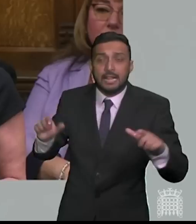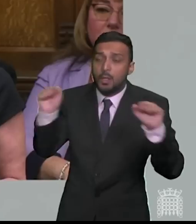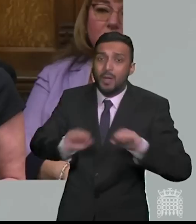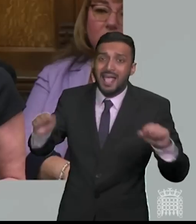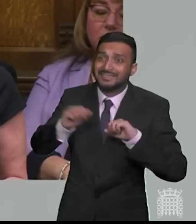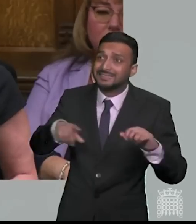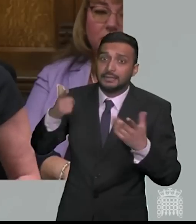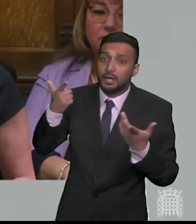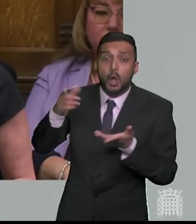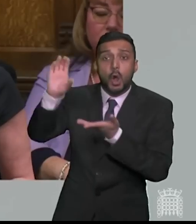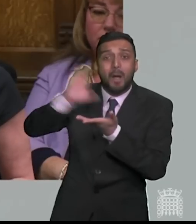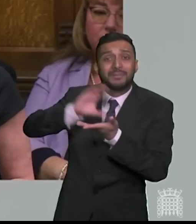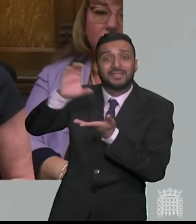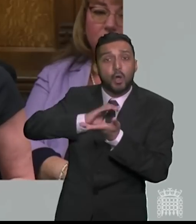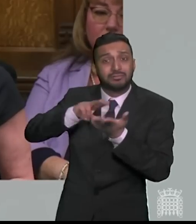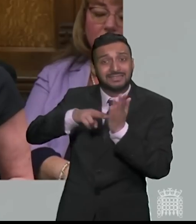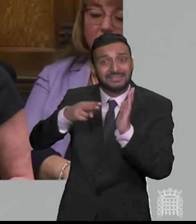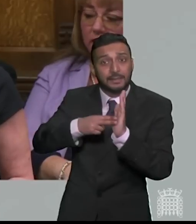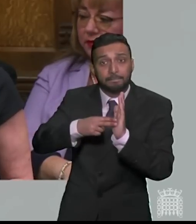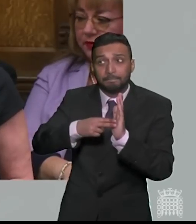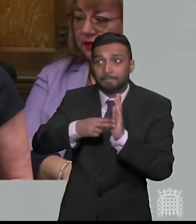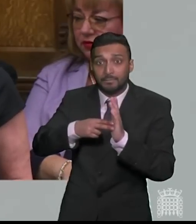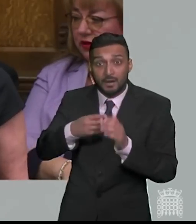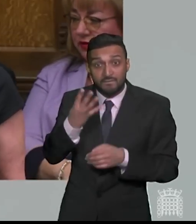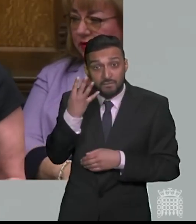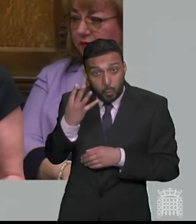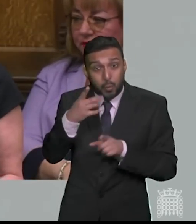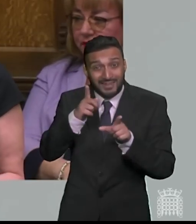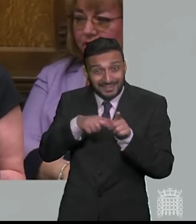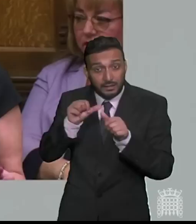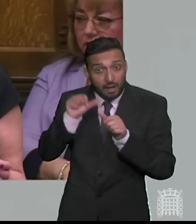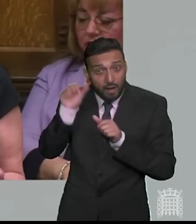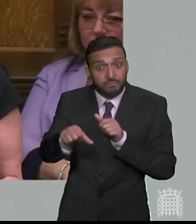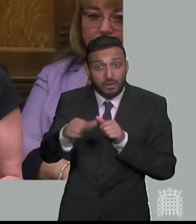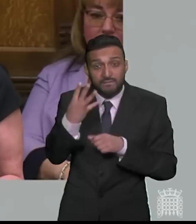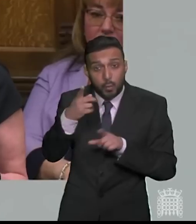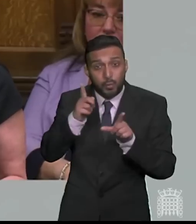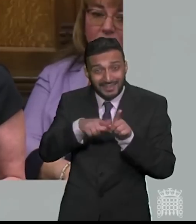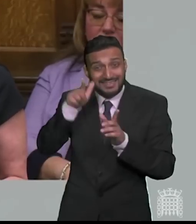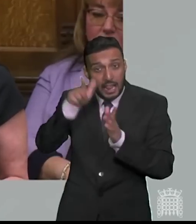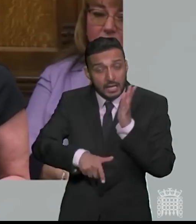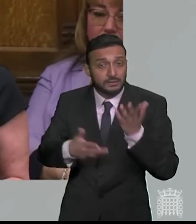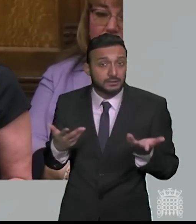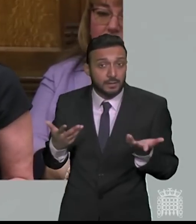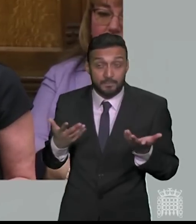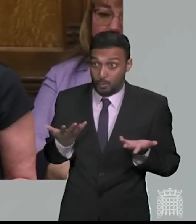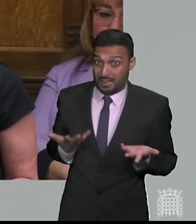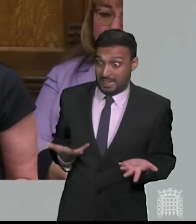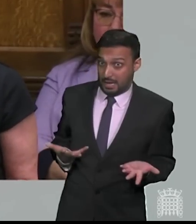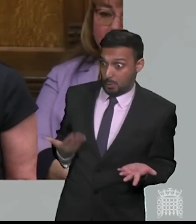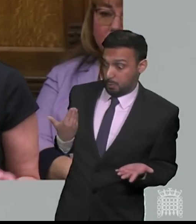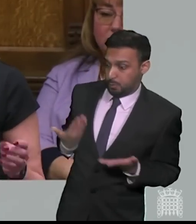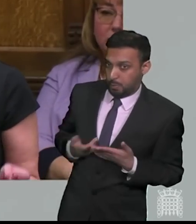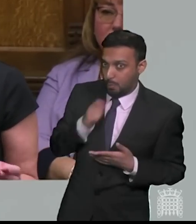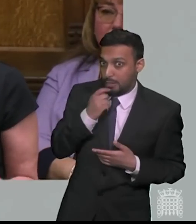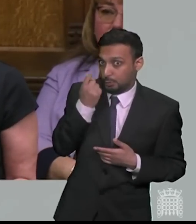Compensation Scheme 4 years after it opened. So, with this landmark anniversary coming next